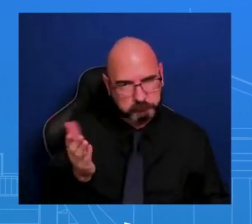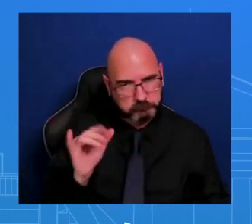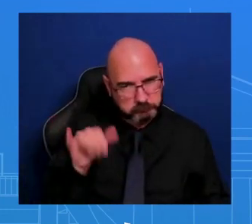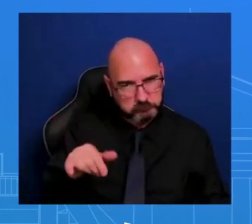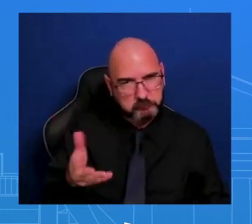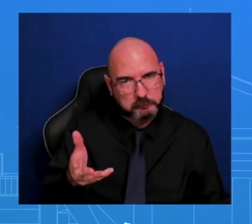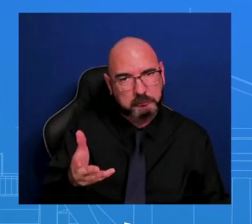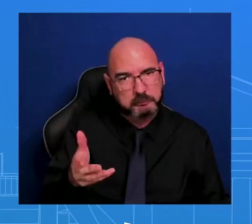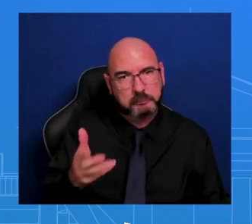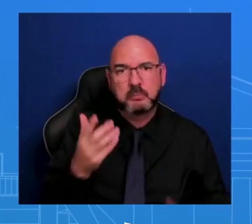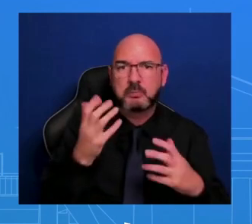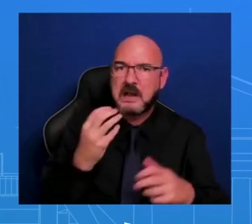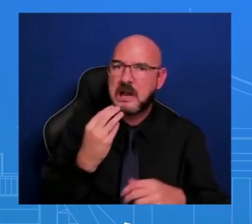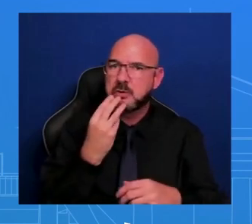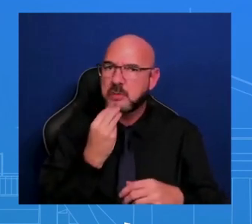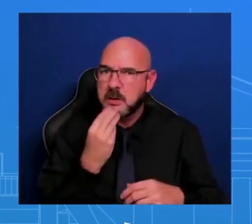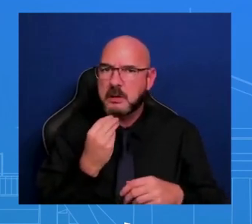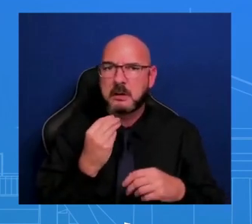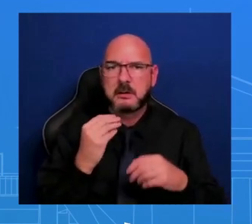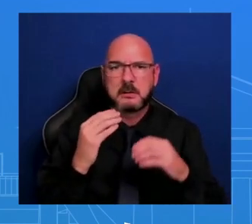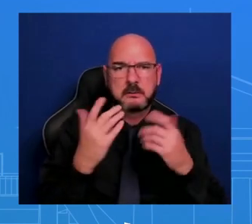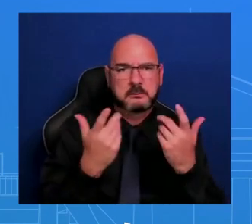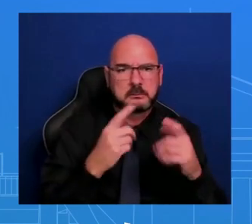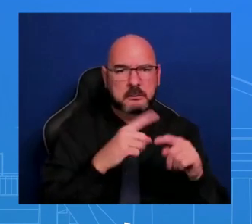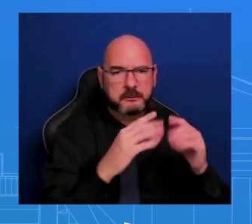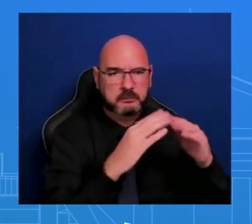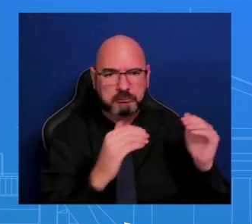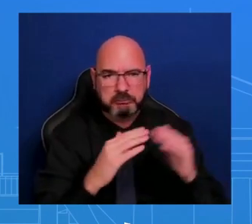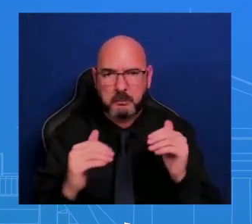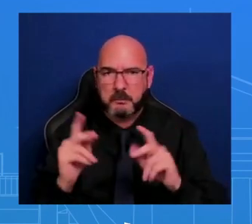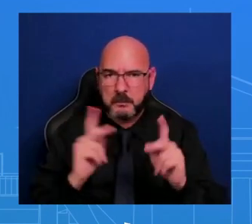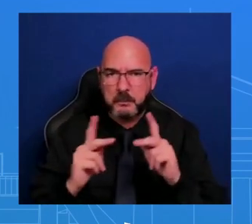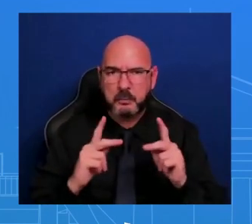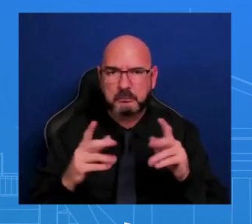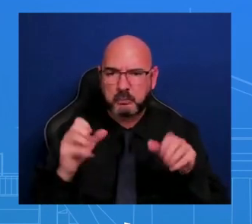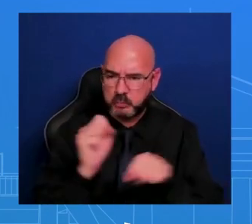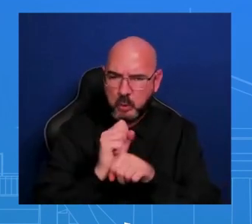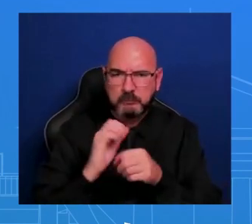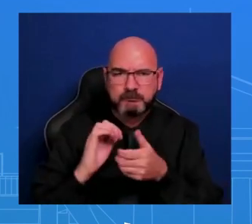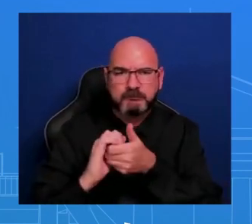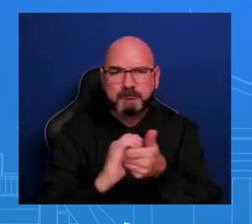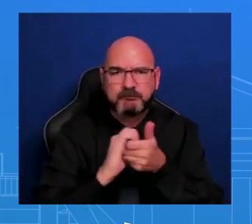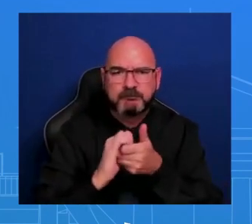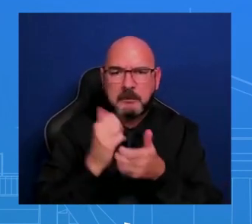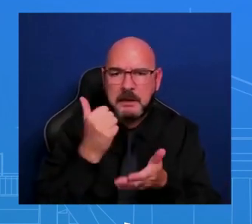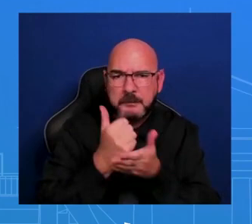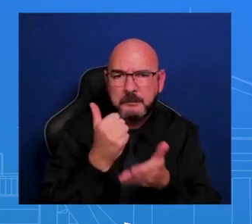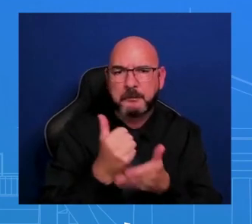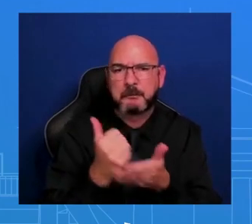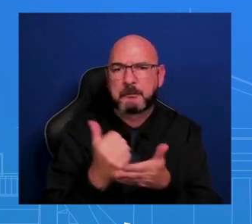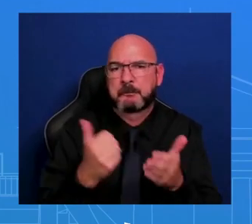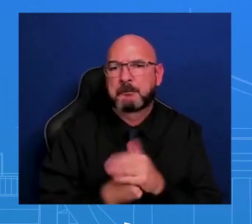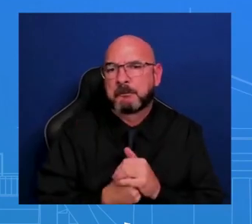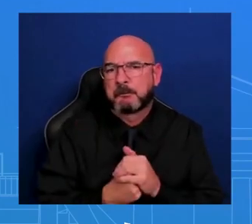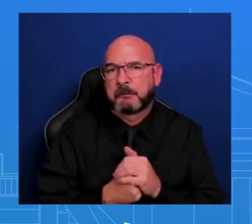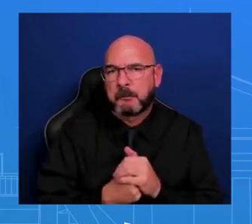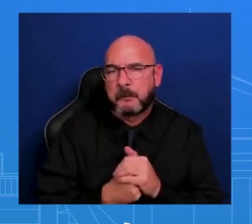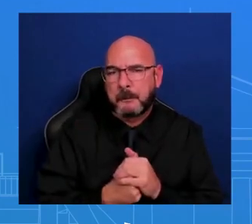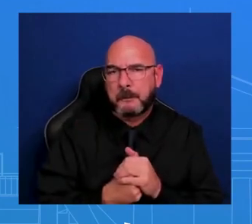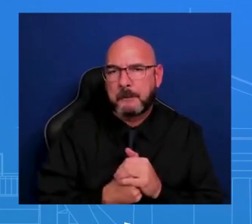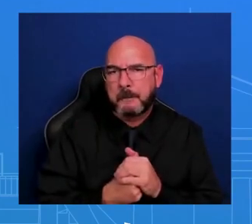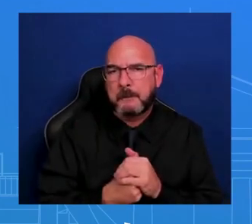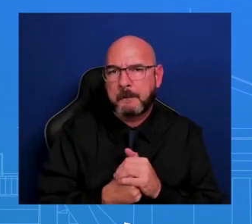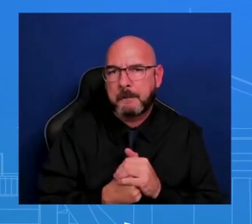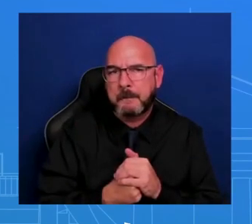humanitarian assistance to get in. I'll just make sure we're all using the right numbers. 33 Americans dead right now. How many unaccounted exactly?